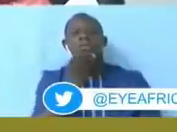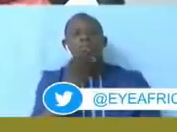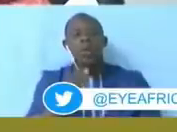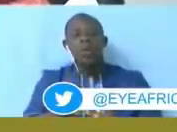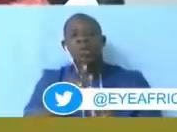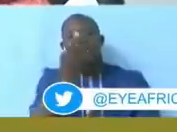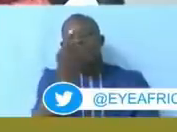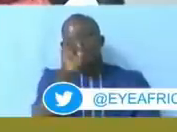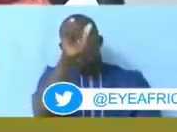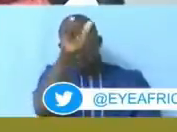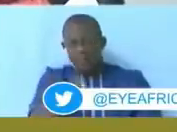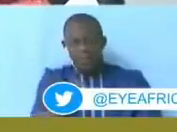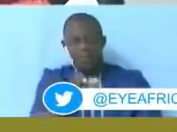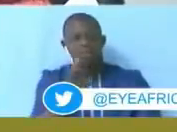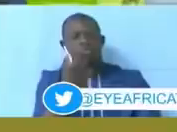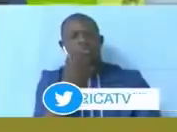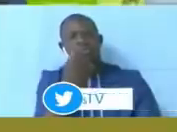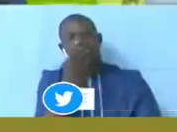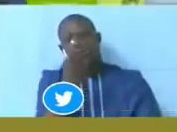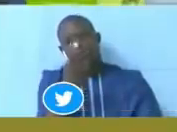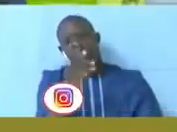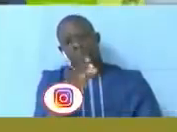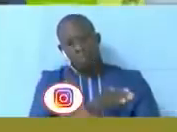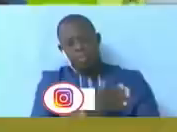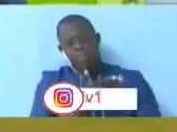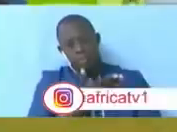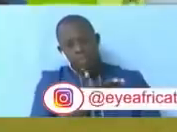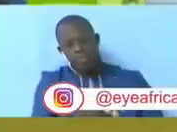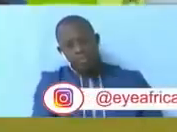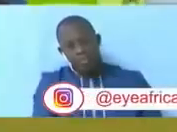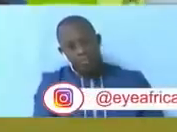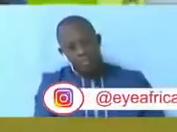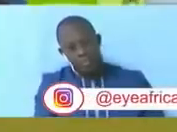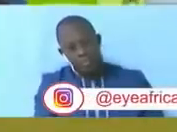mo floti tumi ro lata menkan. So